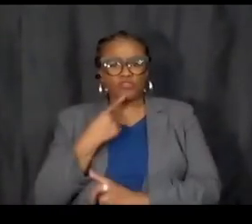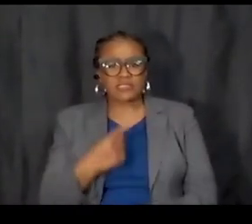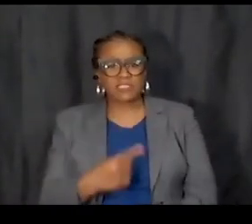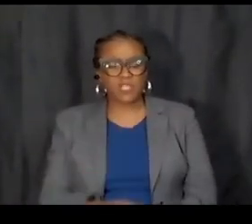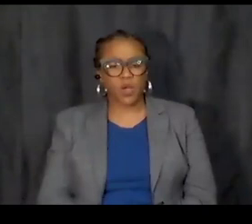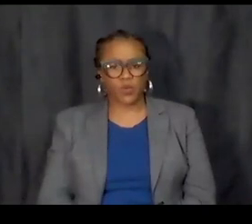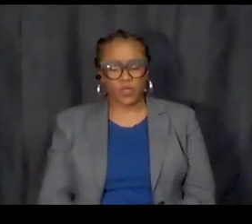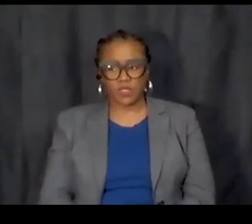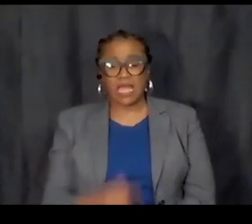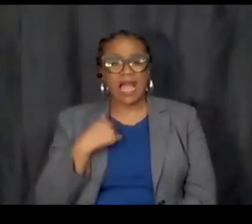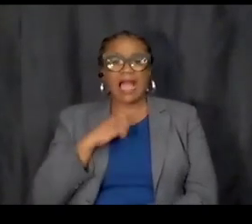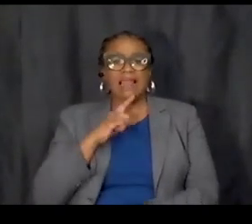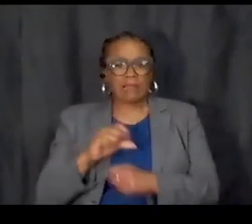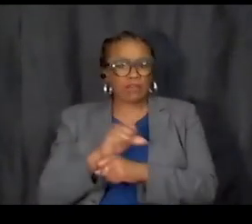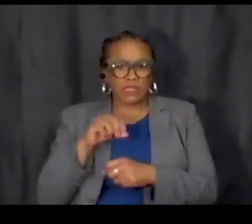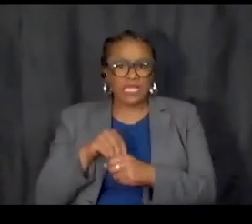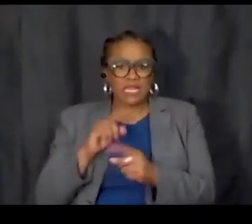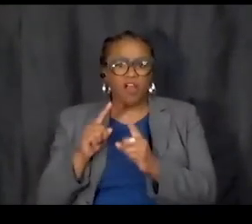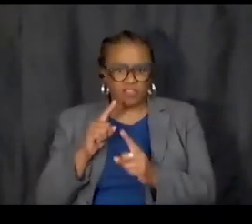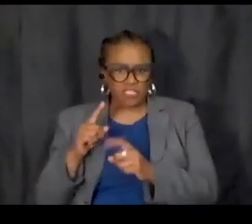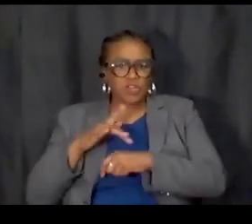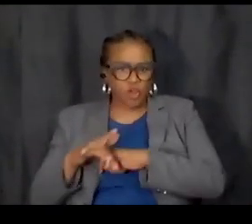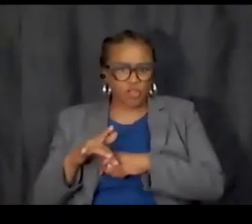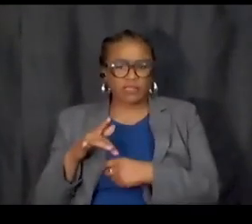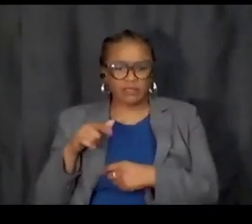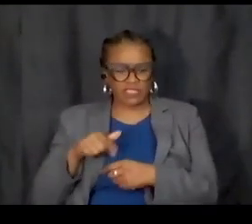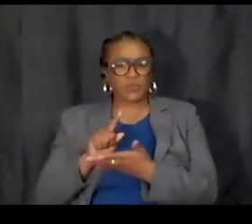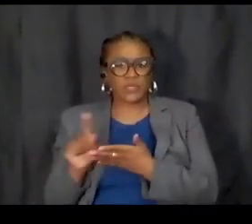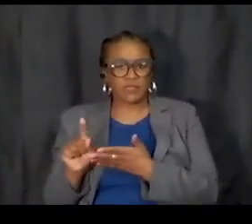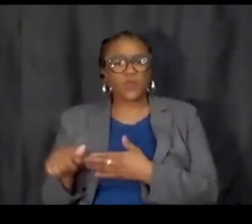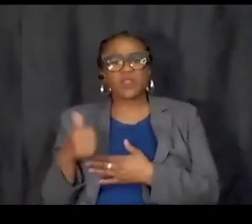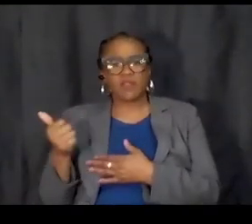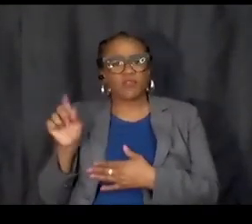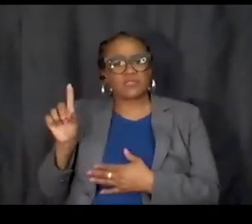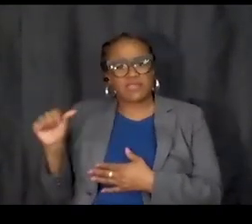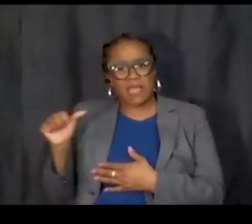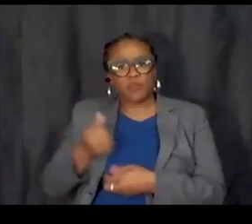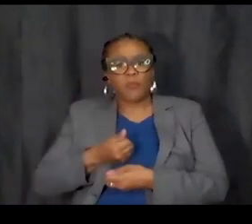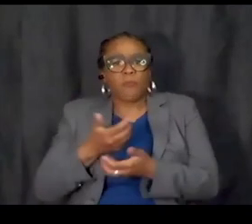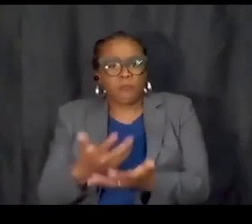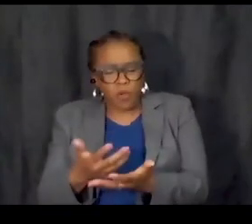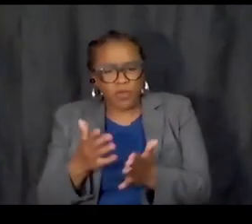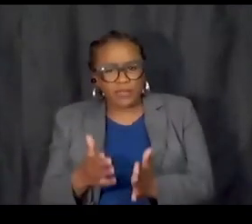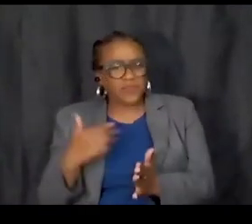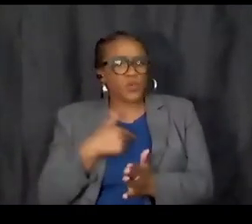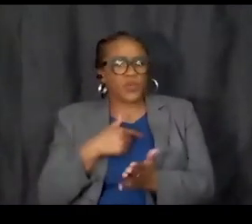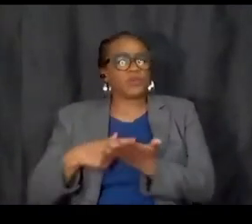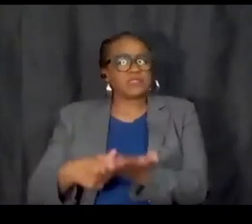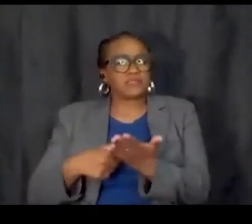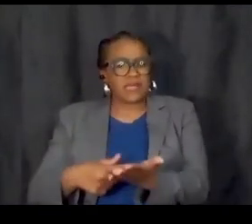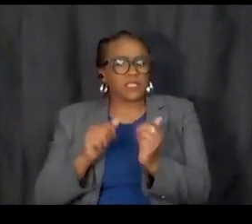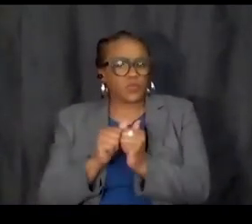earlier this week with another disabled poet, and we were talking to a group of non-disabled poets,